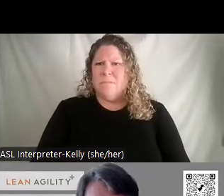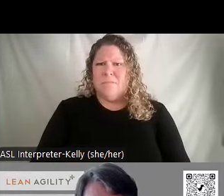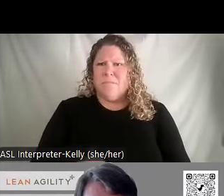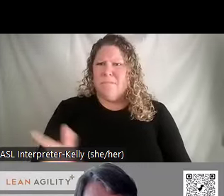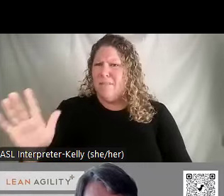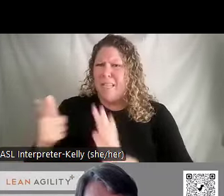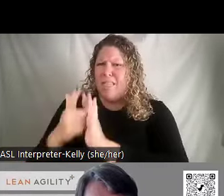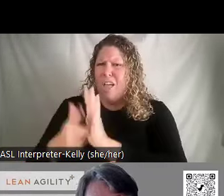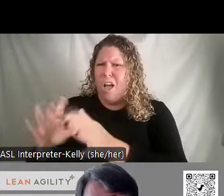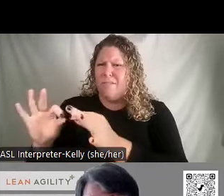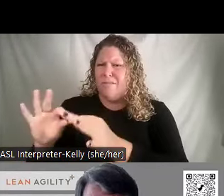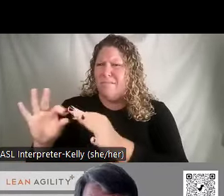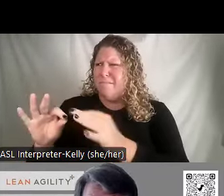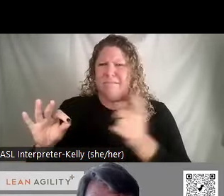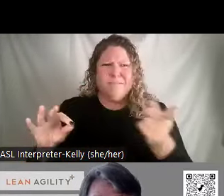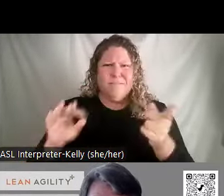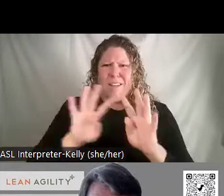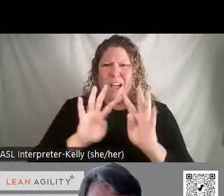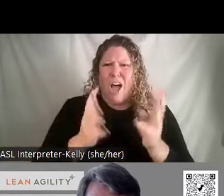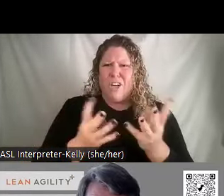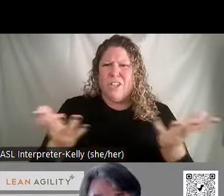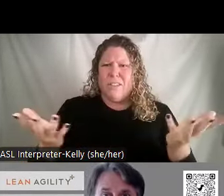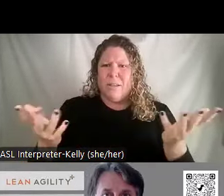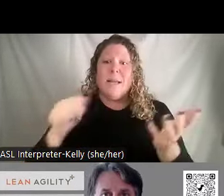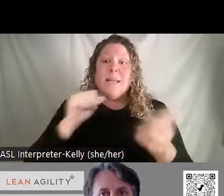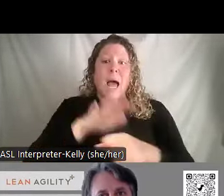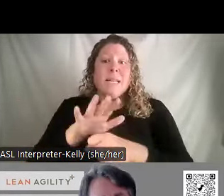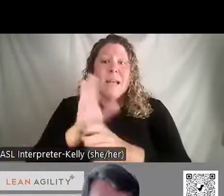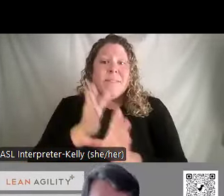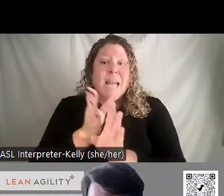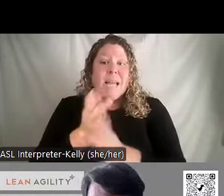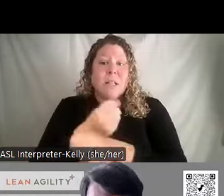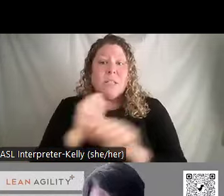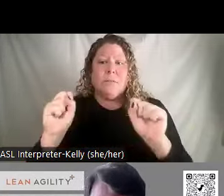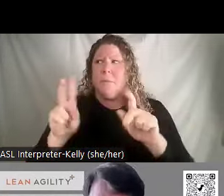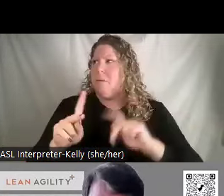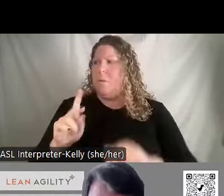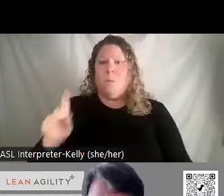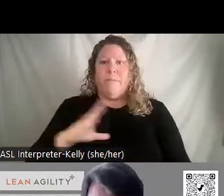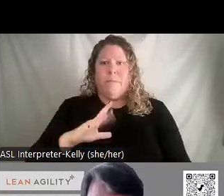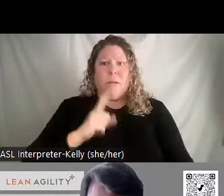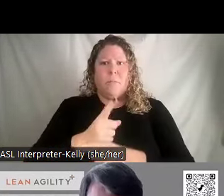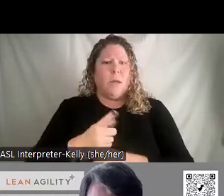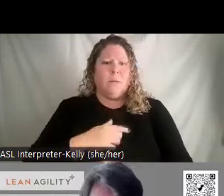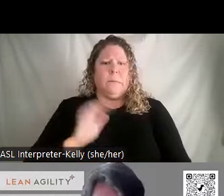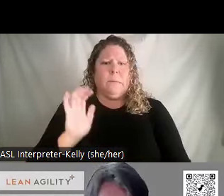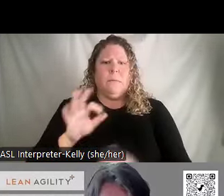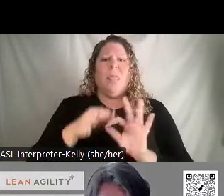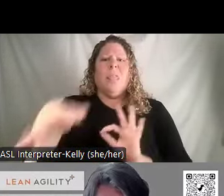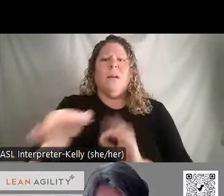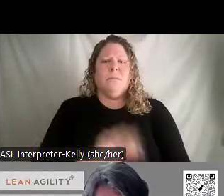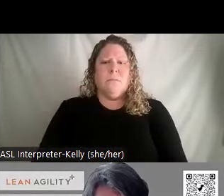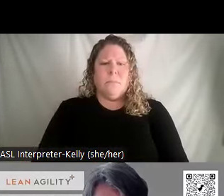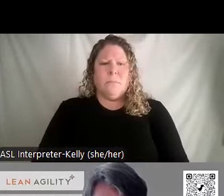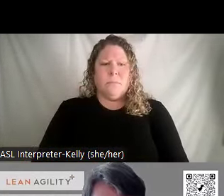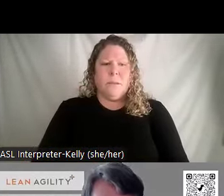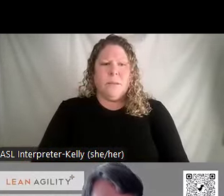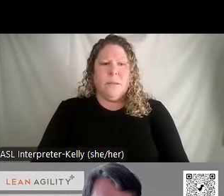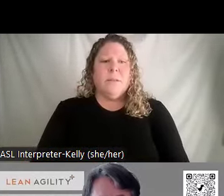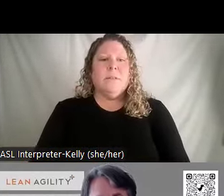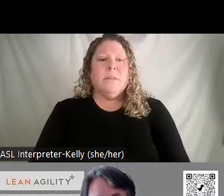the huddle. So, and there's not enough psychological safety to speak up. So we go, okay, let's come back to this some other time. And then last one,